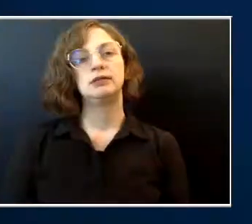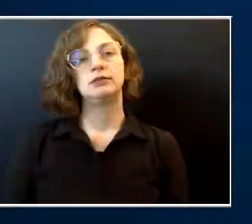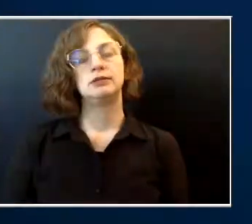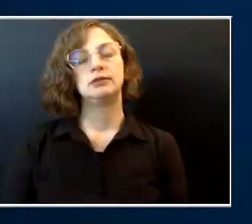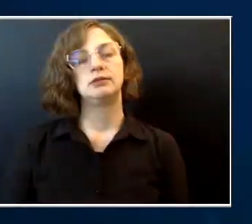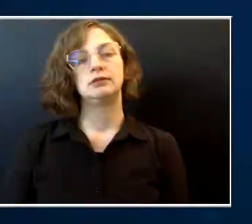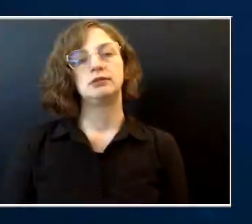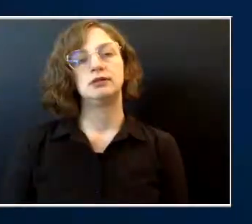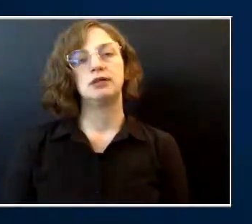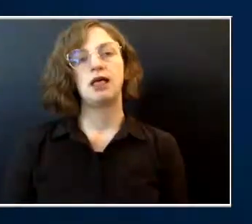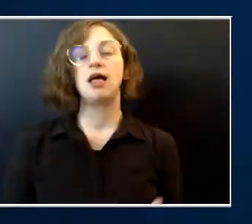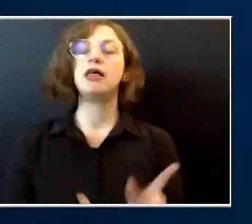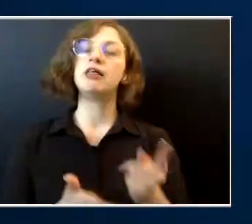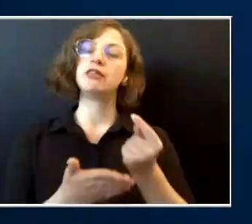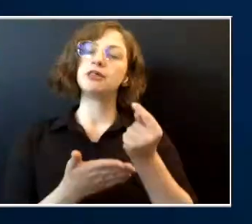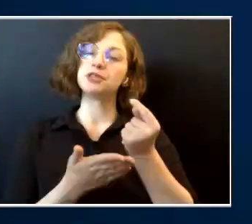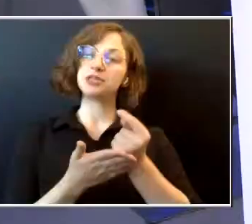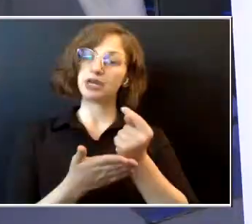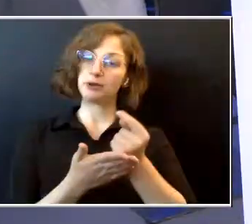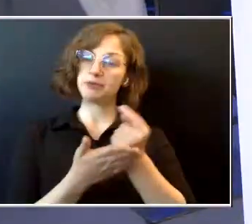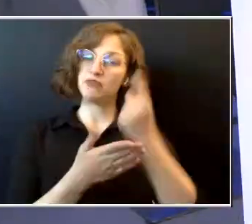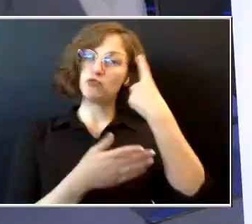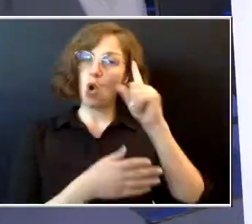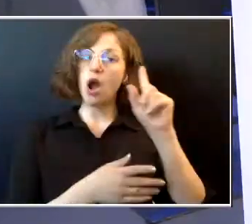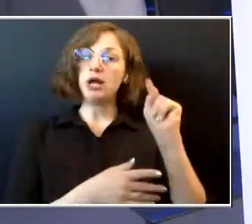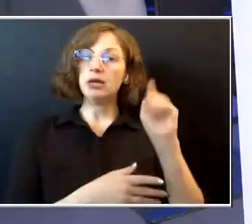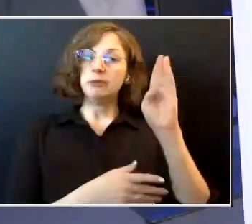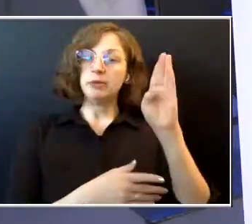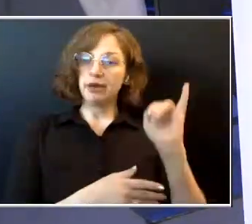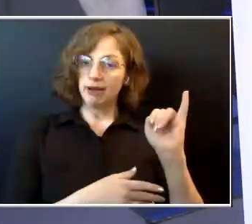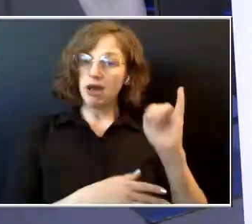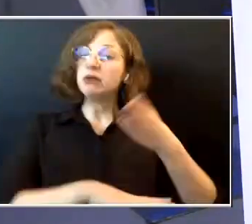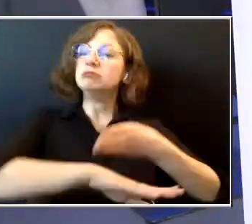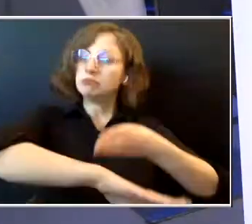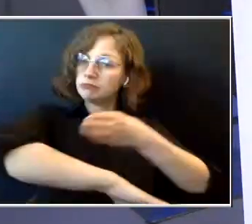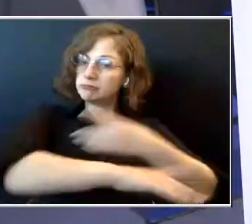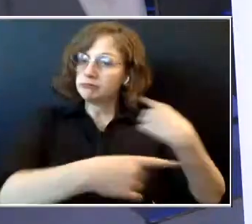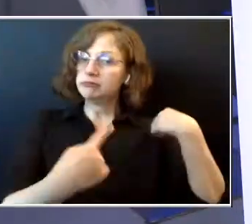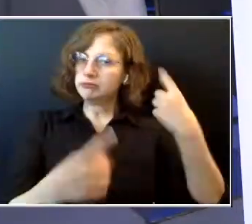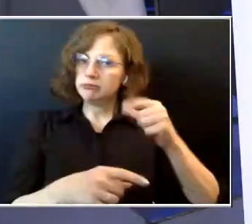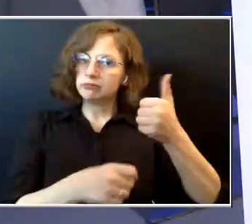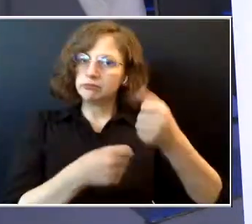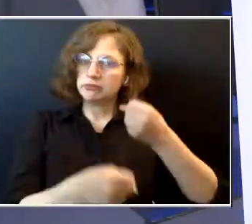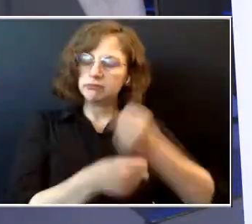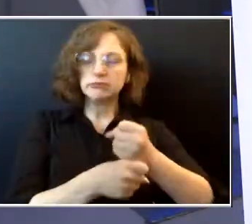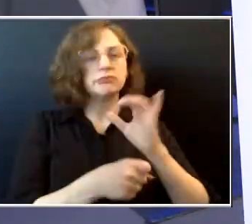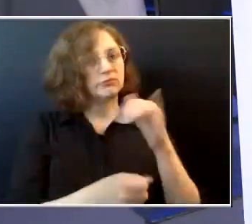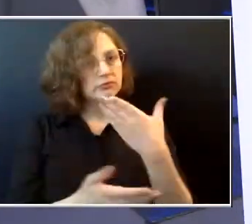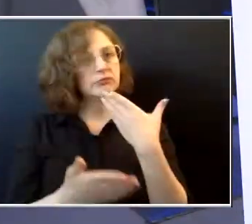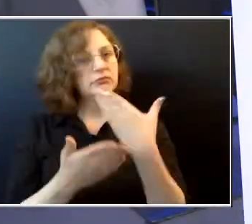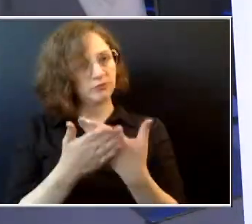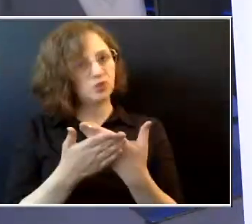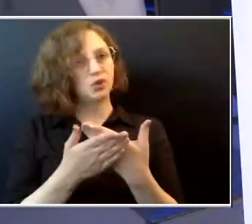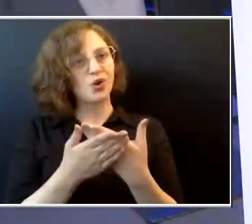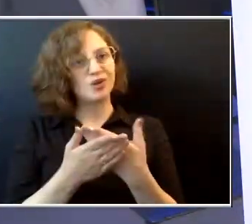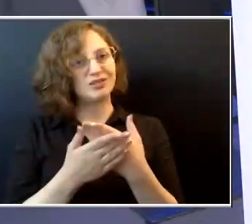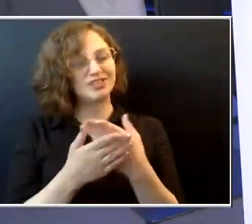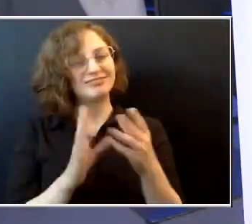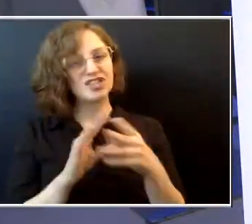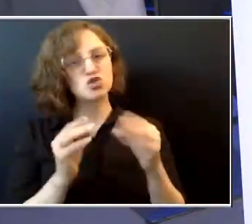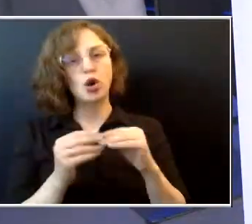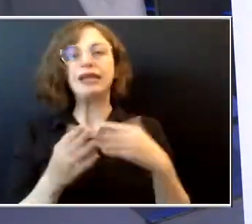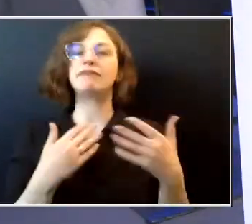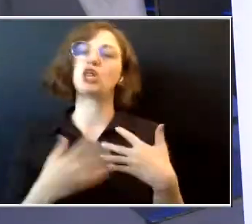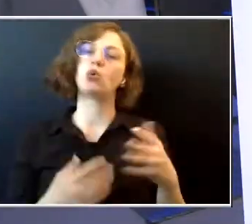traumatic brain injury has improved over the last 10 years, and really it's a good story, although TBI is a tough story. Yeah,